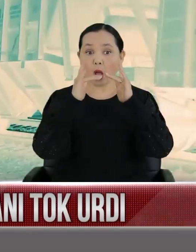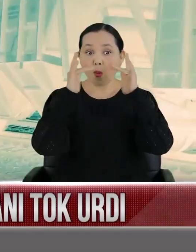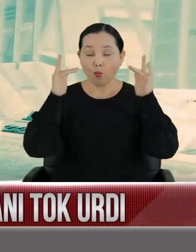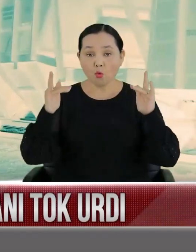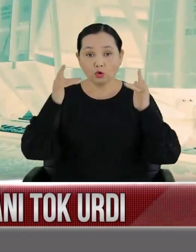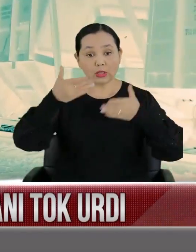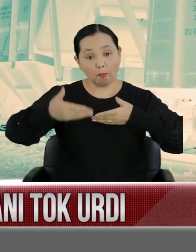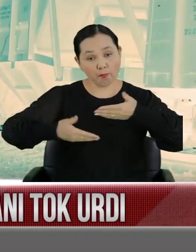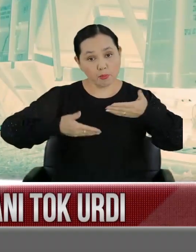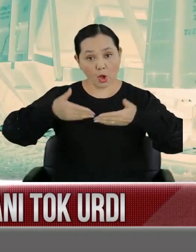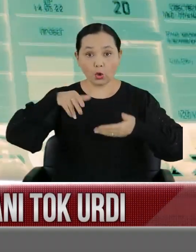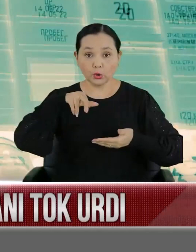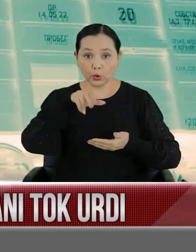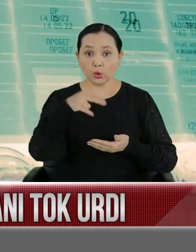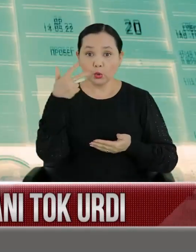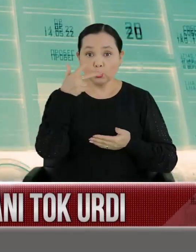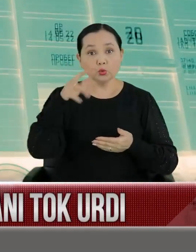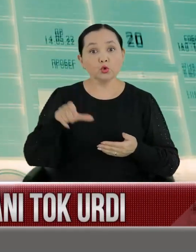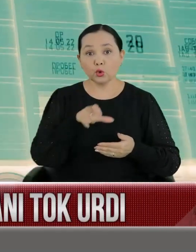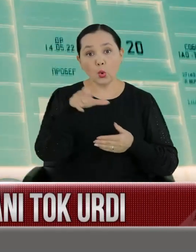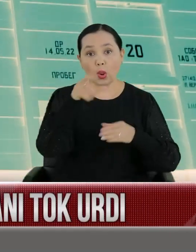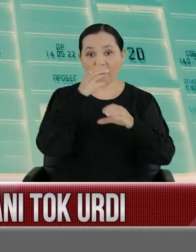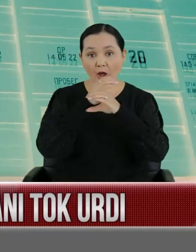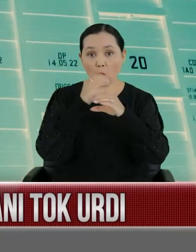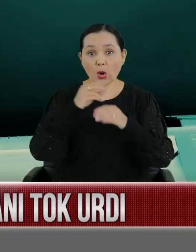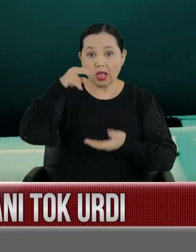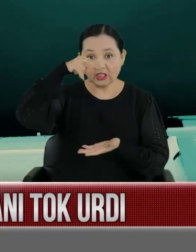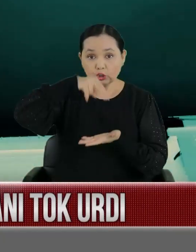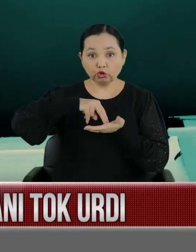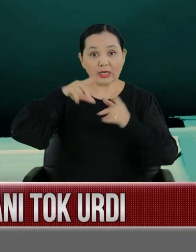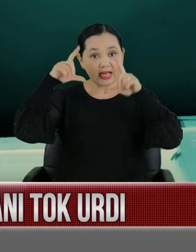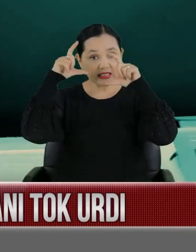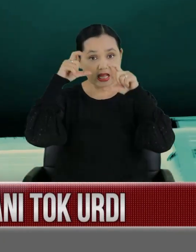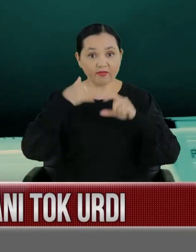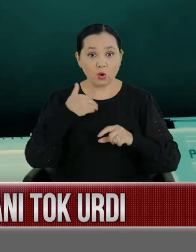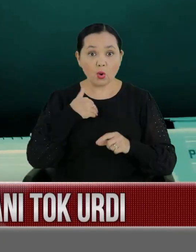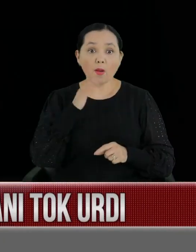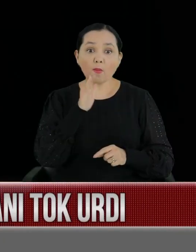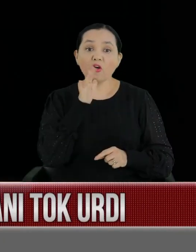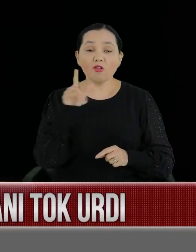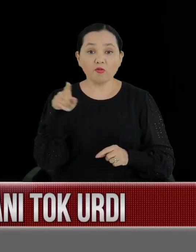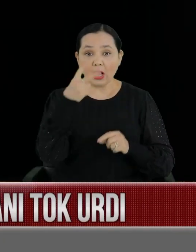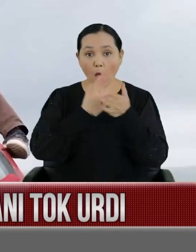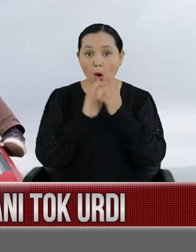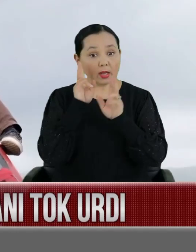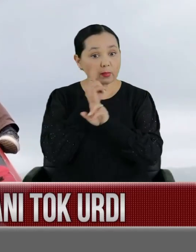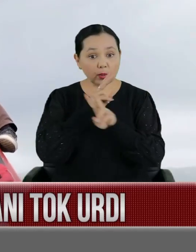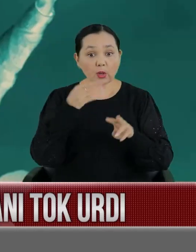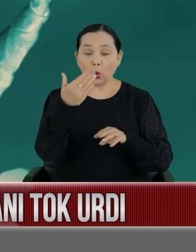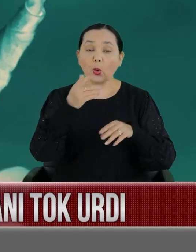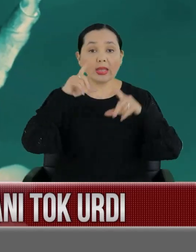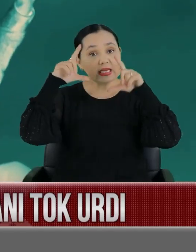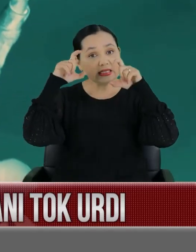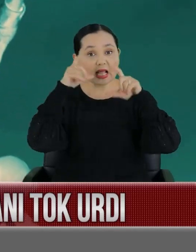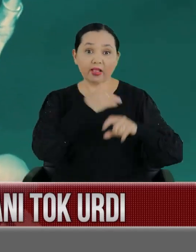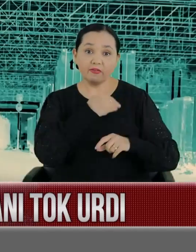tananing 93% kuygan bo'lsa vaziyat jiddiy degani. Lekin 18 yoshli Sergey bu holatga tushaman deb o'ylamagan. Uning dardi